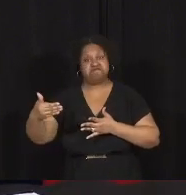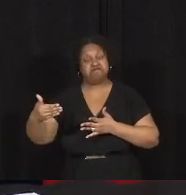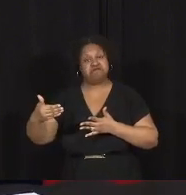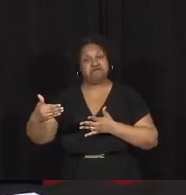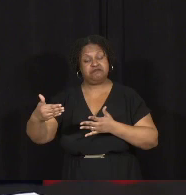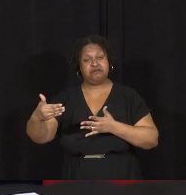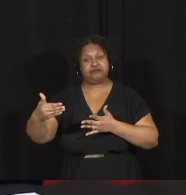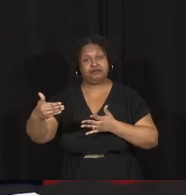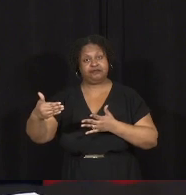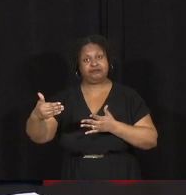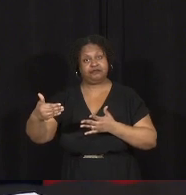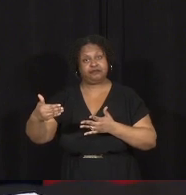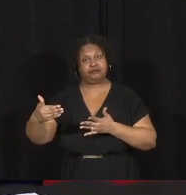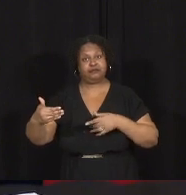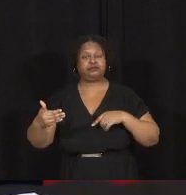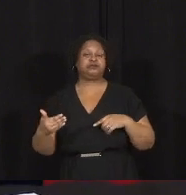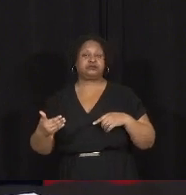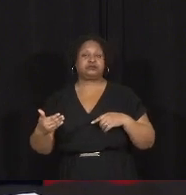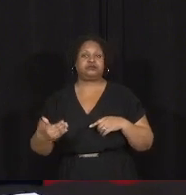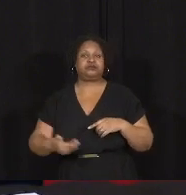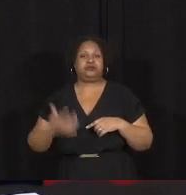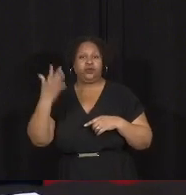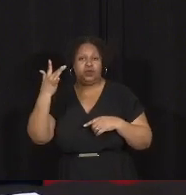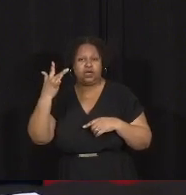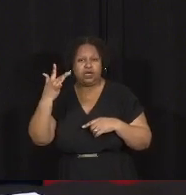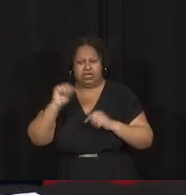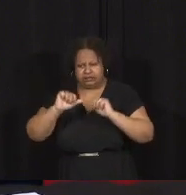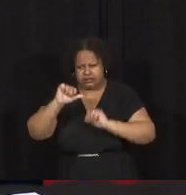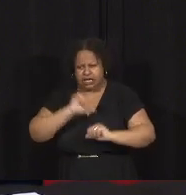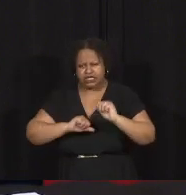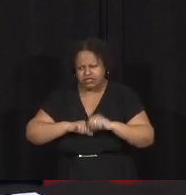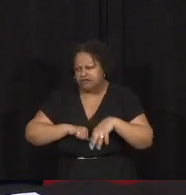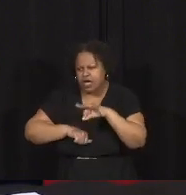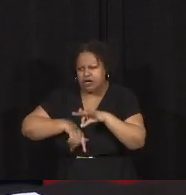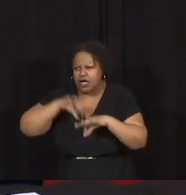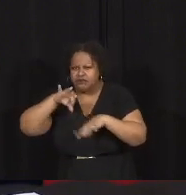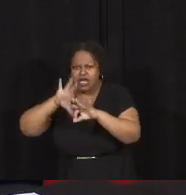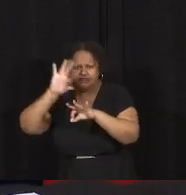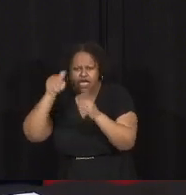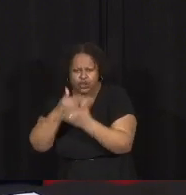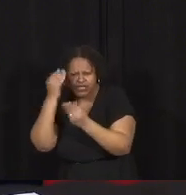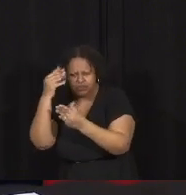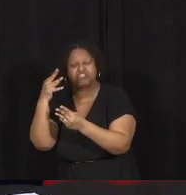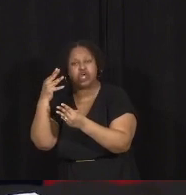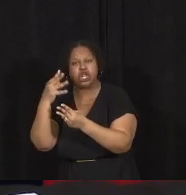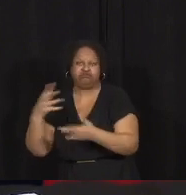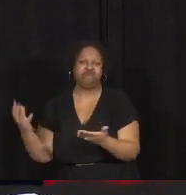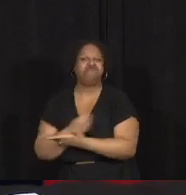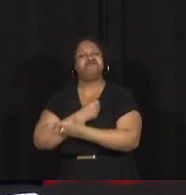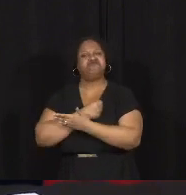response to emerging science. We believe that if we do all that we can